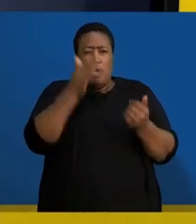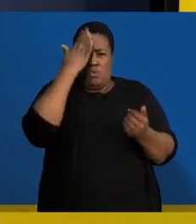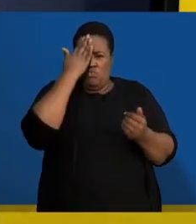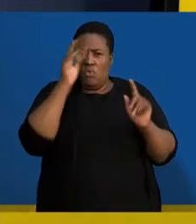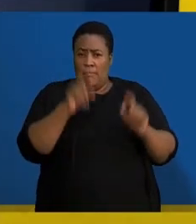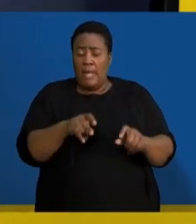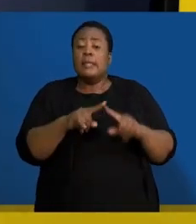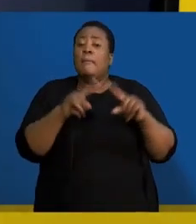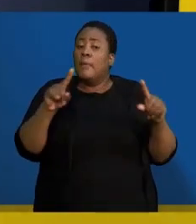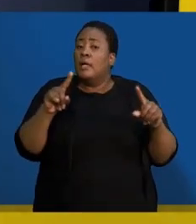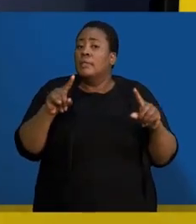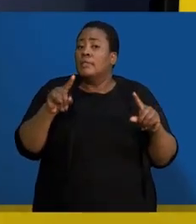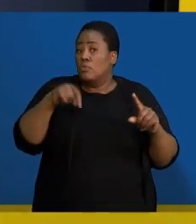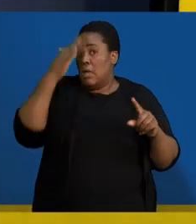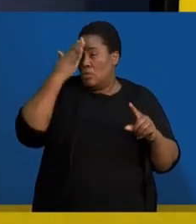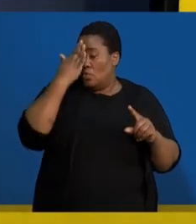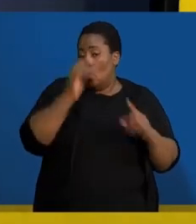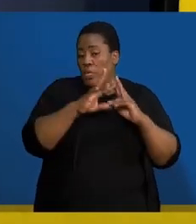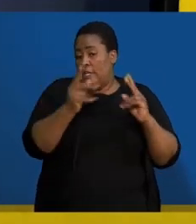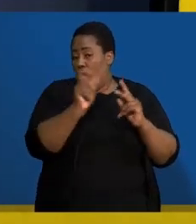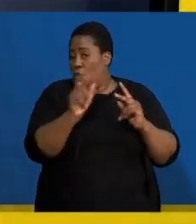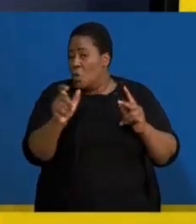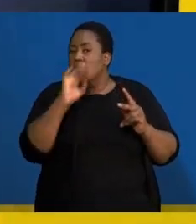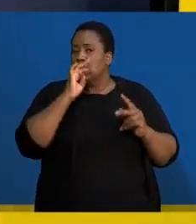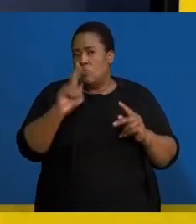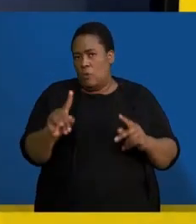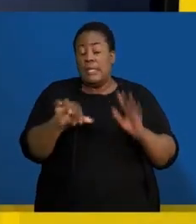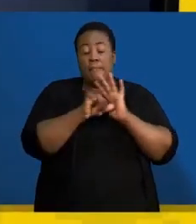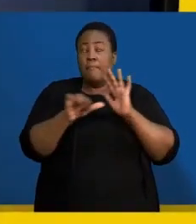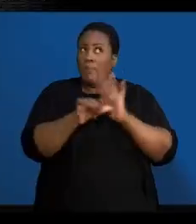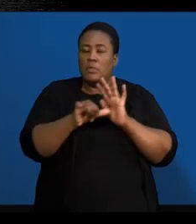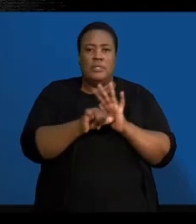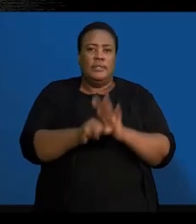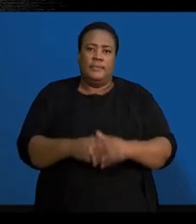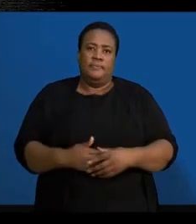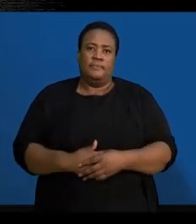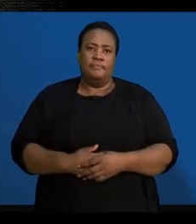yourself of what those different words mean. That is very important.